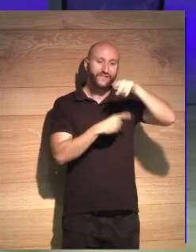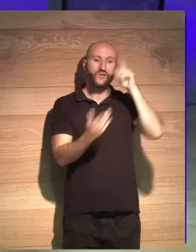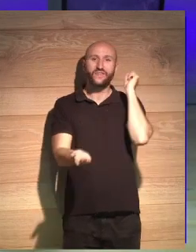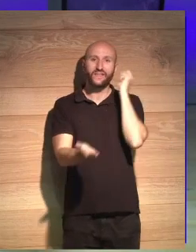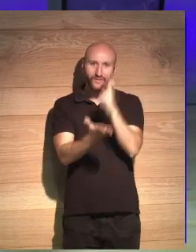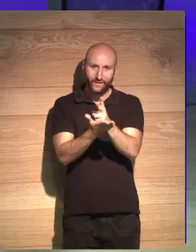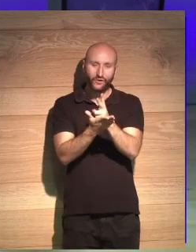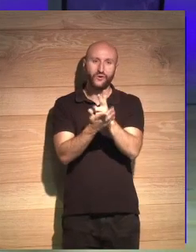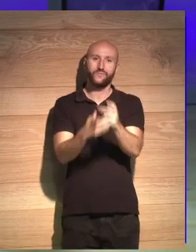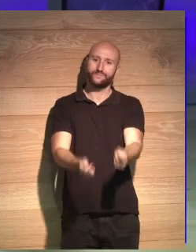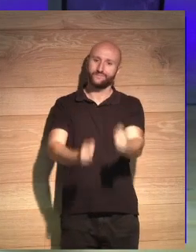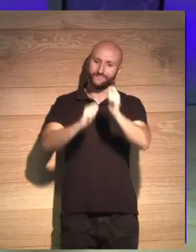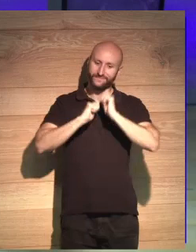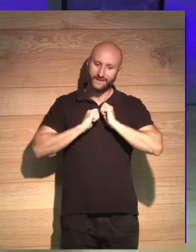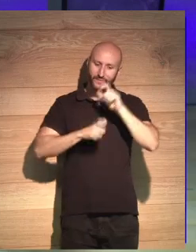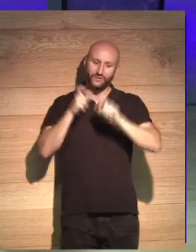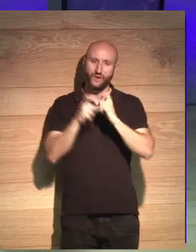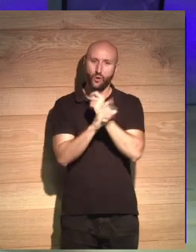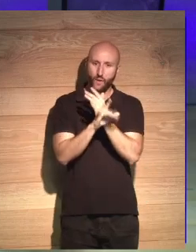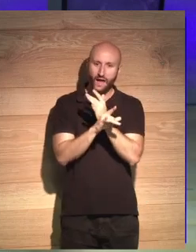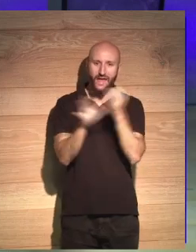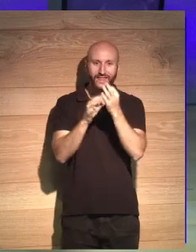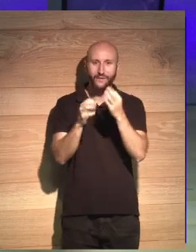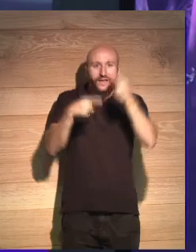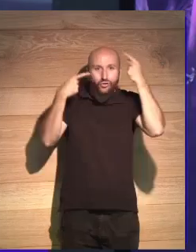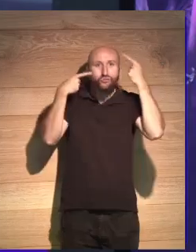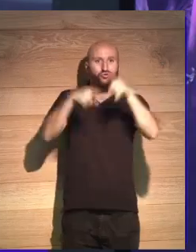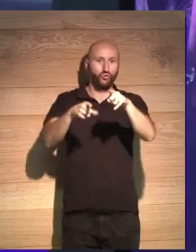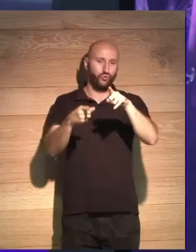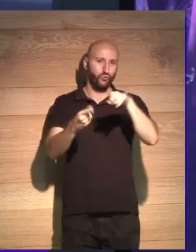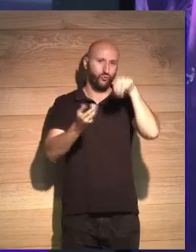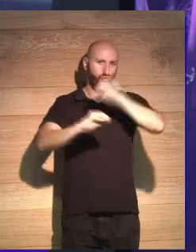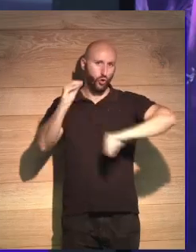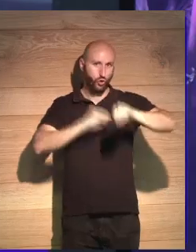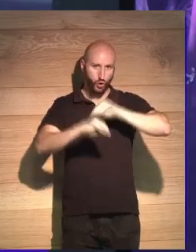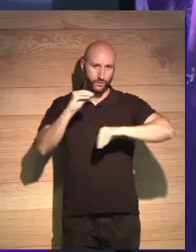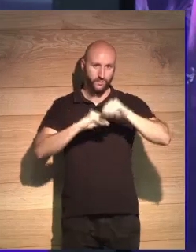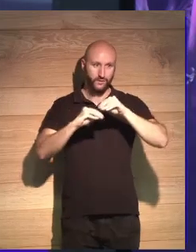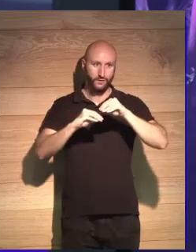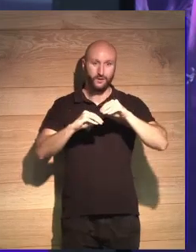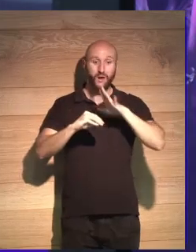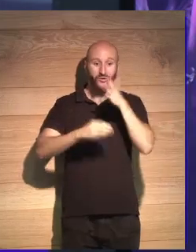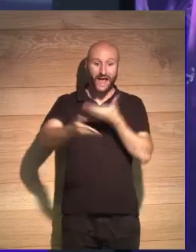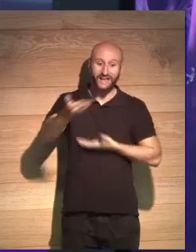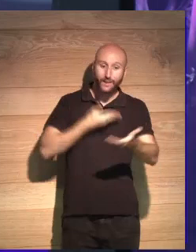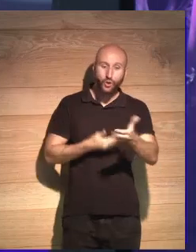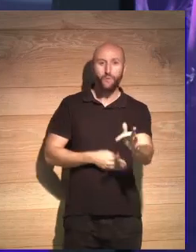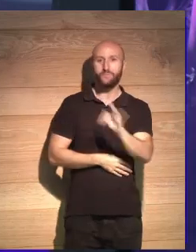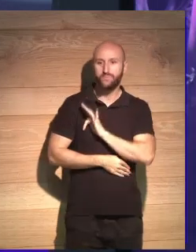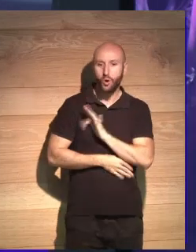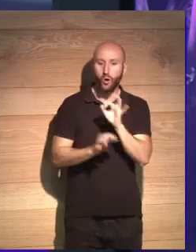schools. This is a challenge given to gamers, to players, and they have to solve